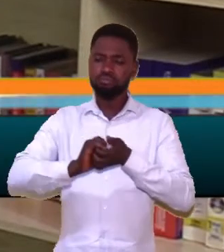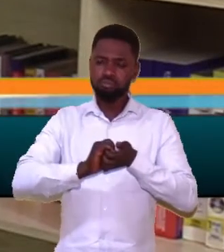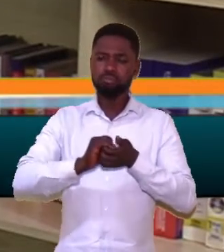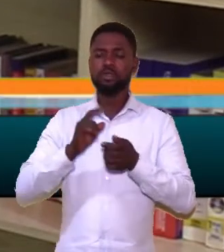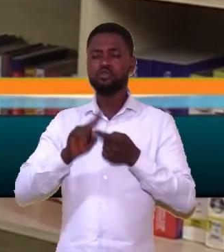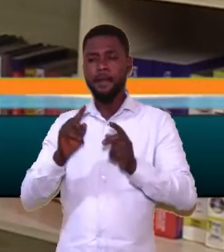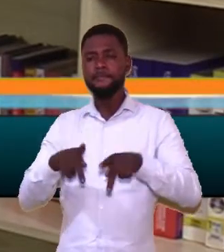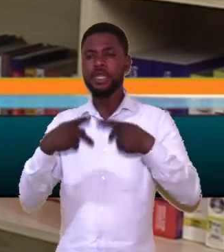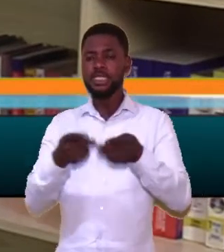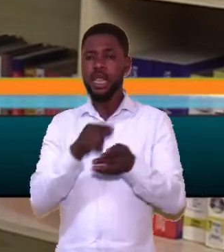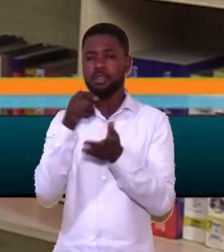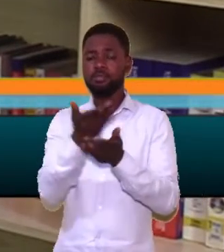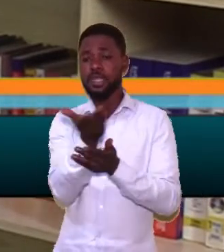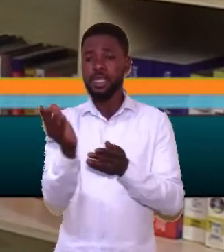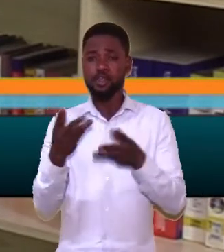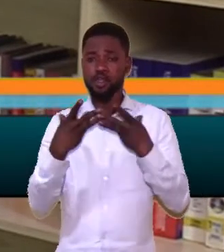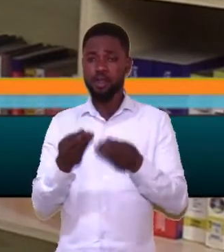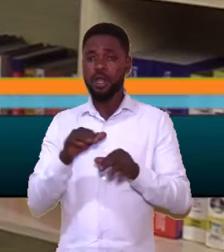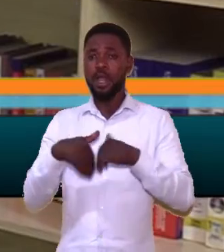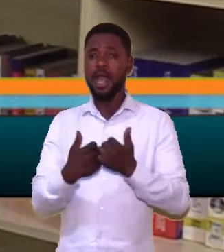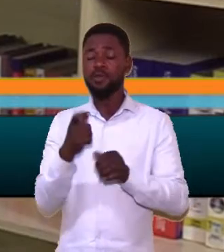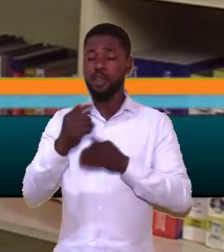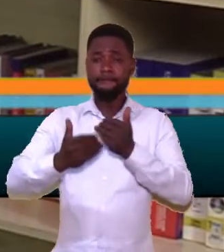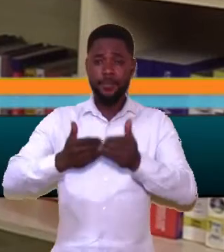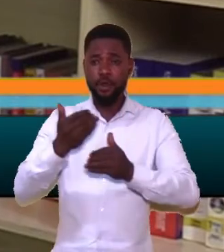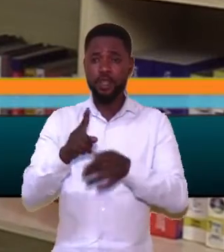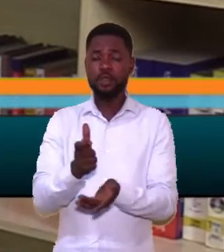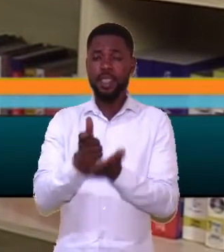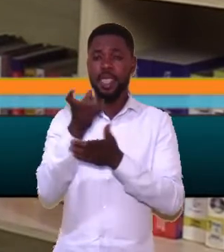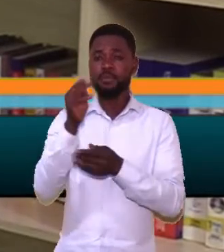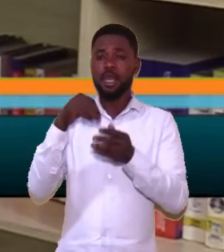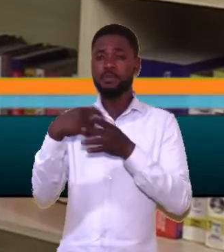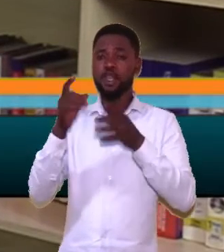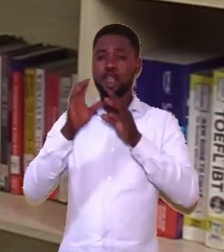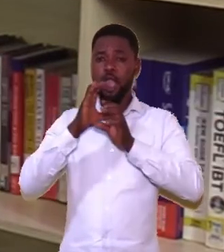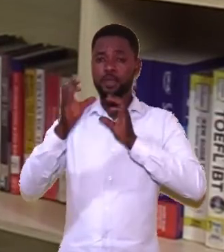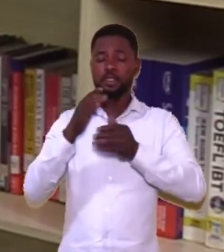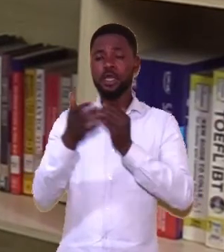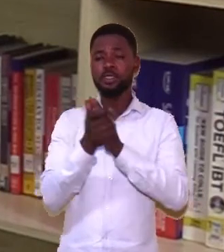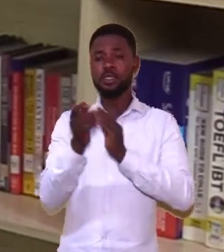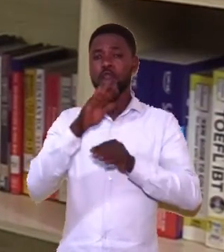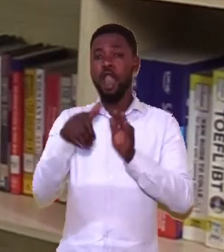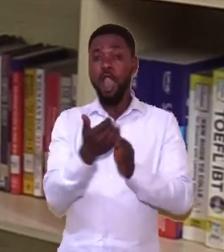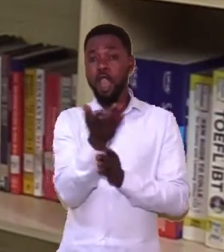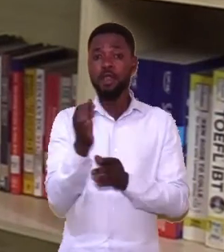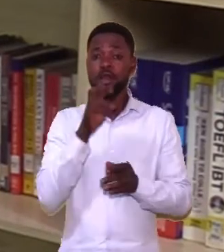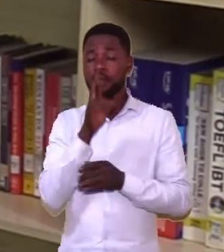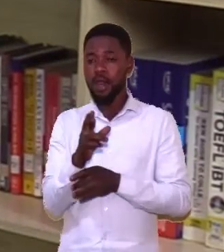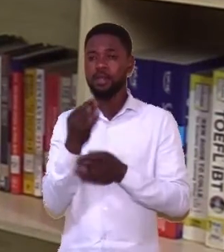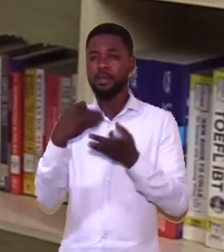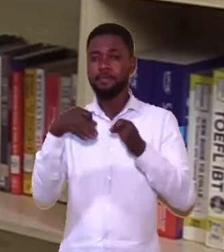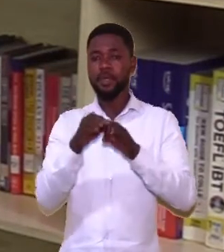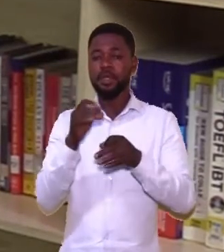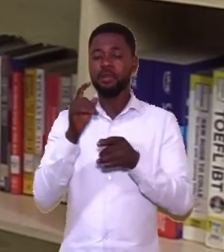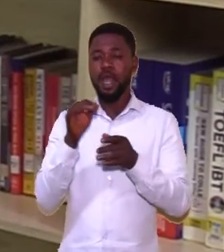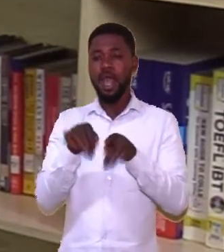work together, you have to collaborate, you have to present these solutions, and how the thought process, it helps them build communication skills as well. All of these things